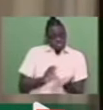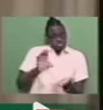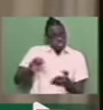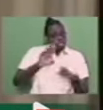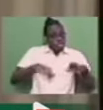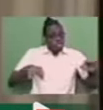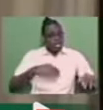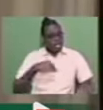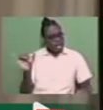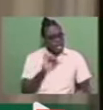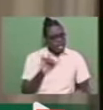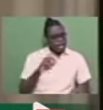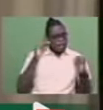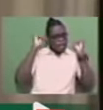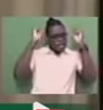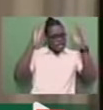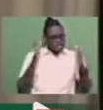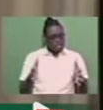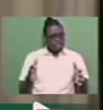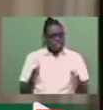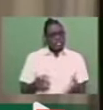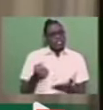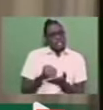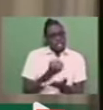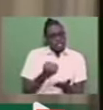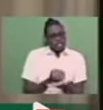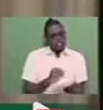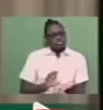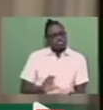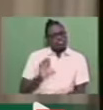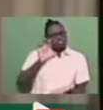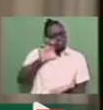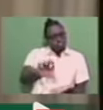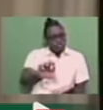5 years. That is what leadership by example is about.